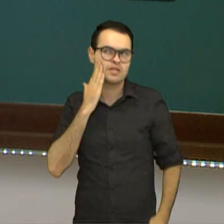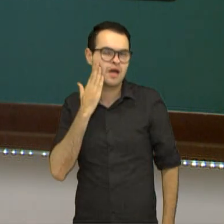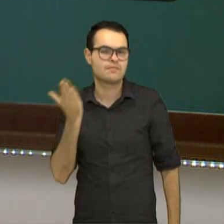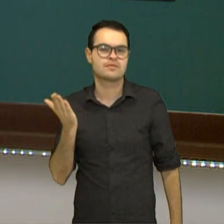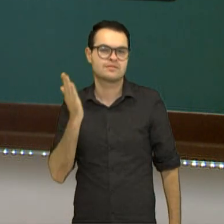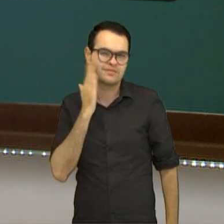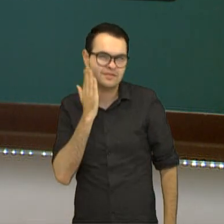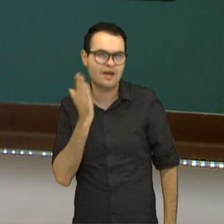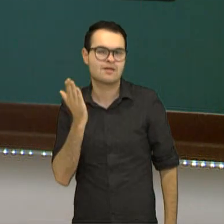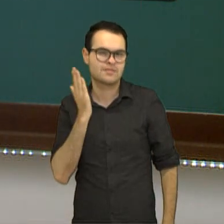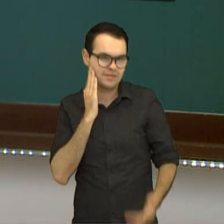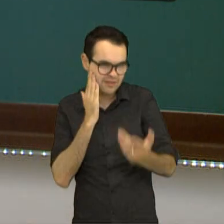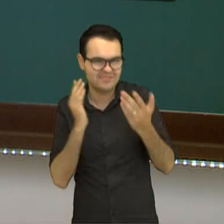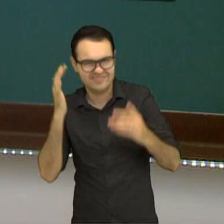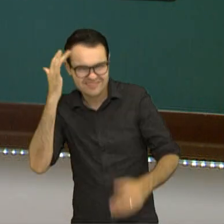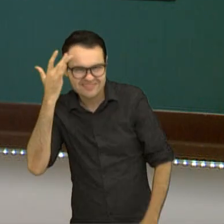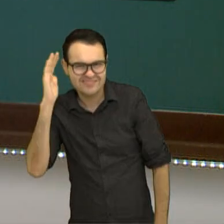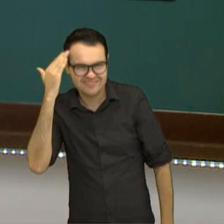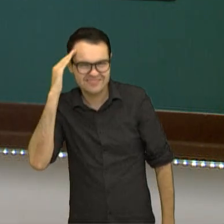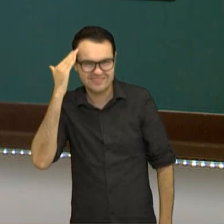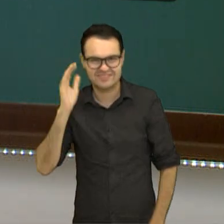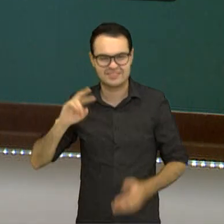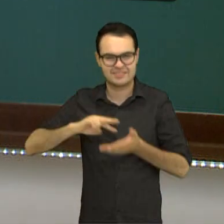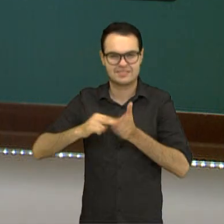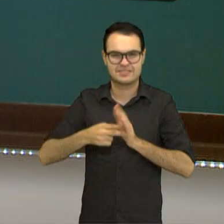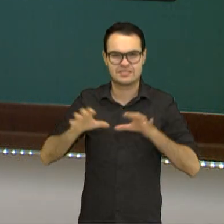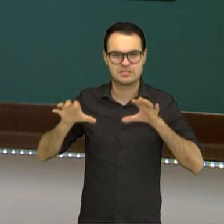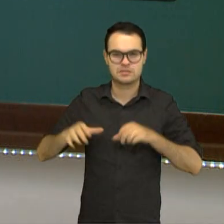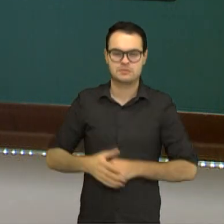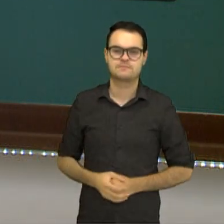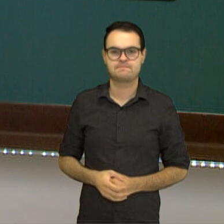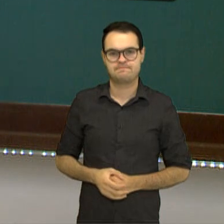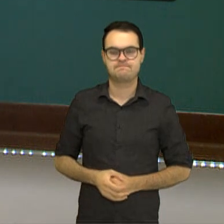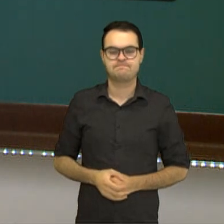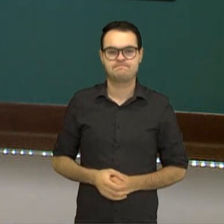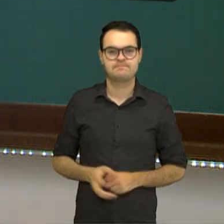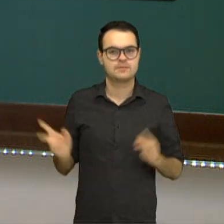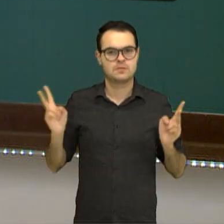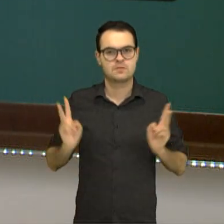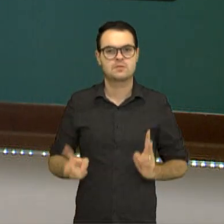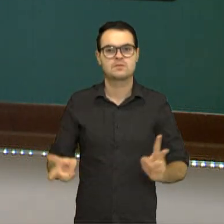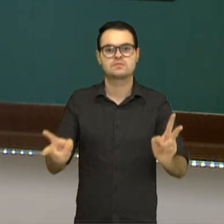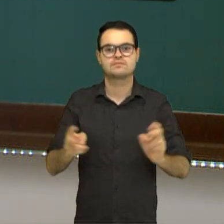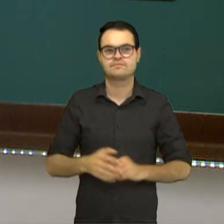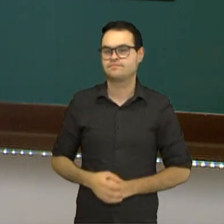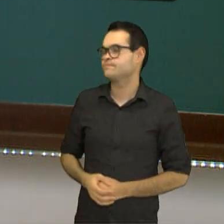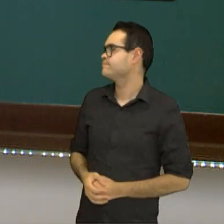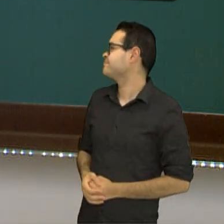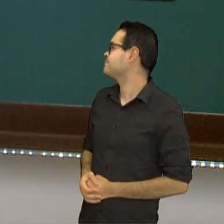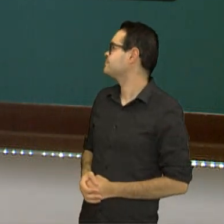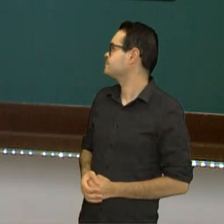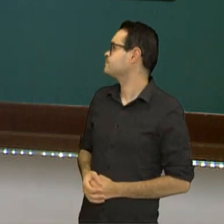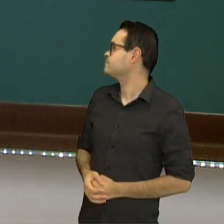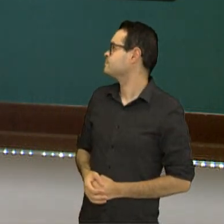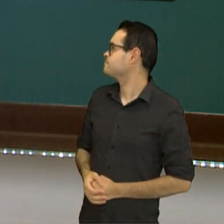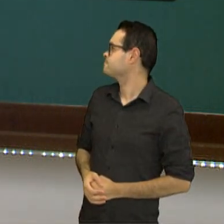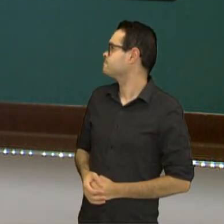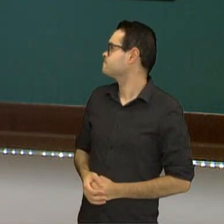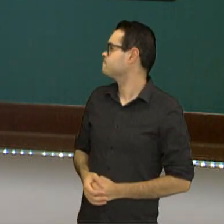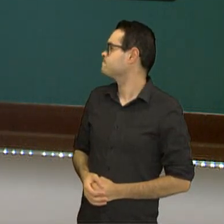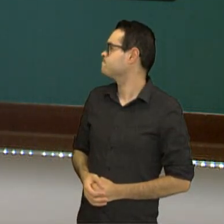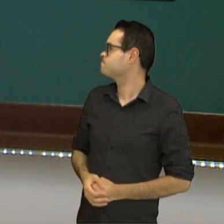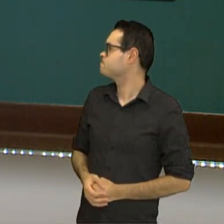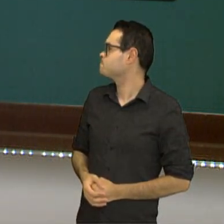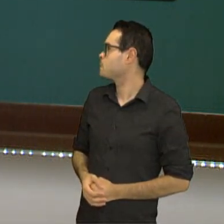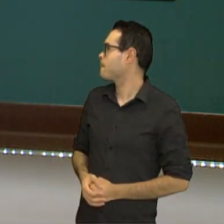you know, você sabe, entenderam? Ok, continuando. I think many of the stories about Africa are still